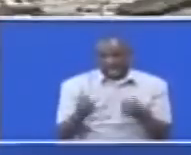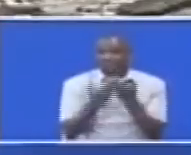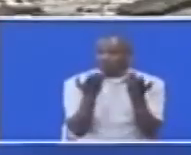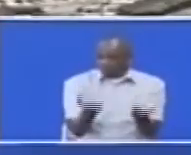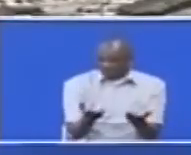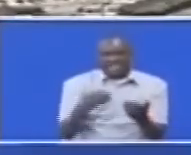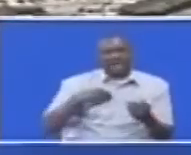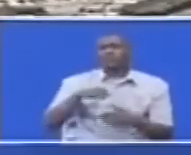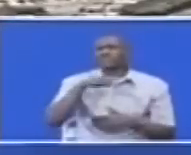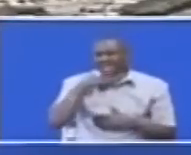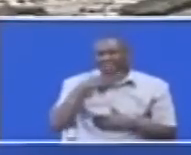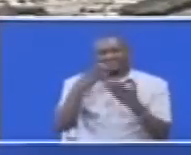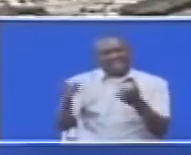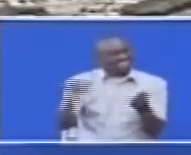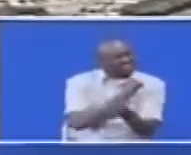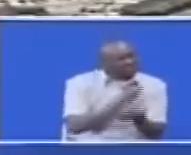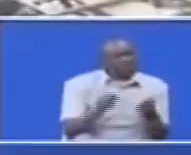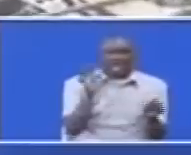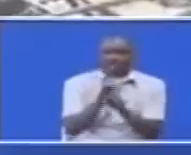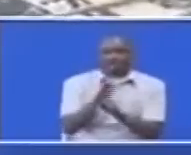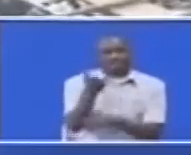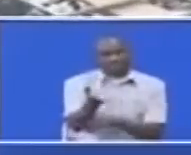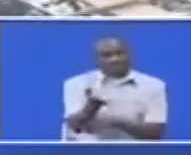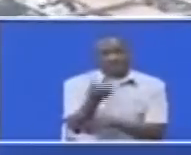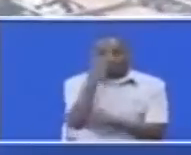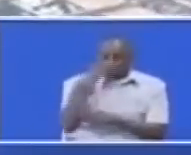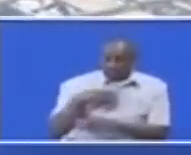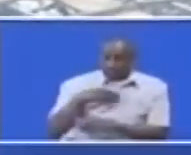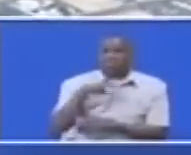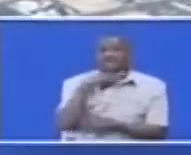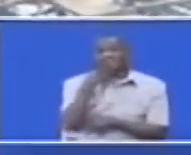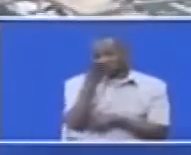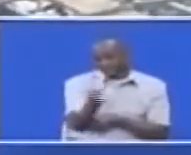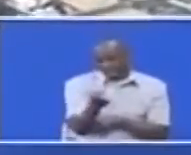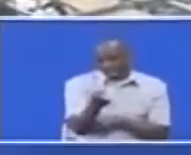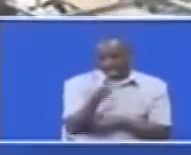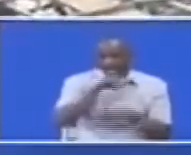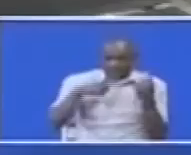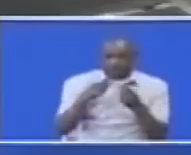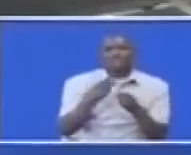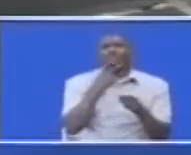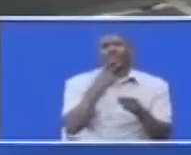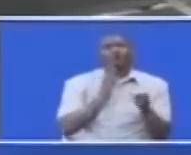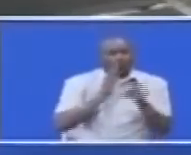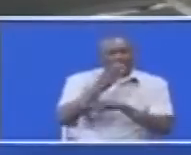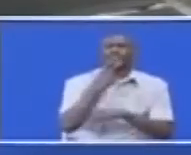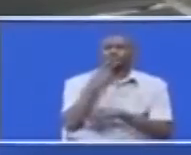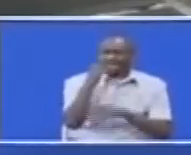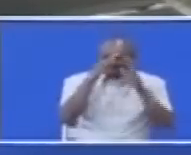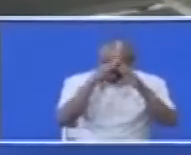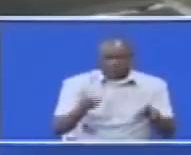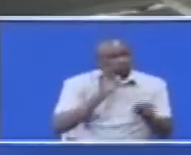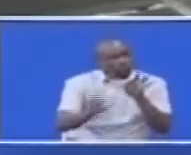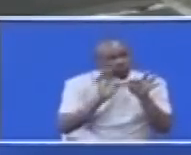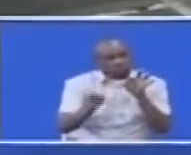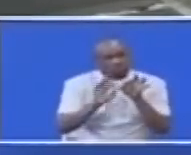a trail of death, destruction and devastation. Two people have lost their lives, over 200 homesteads razed and several